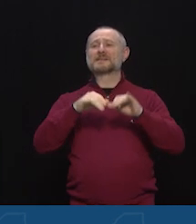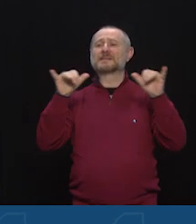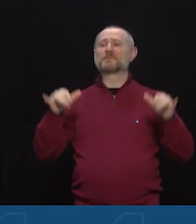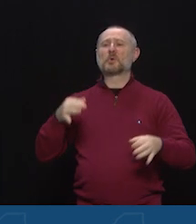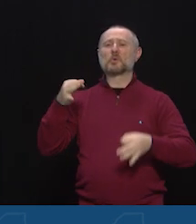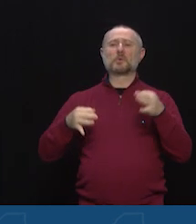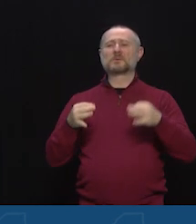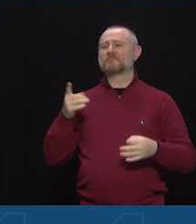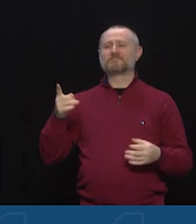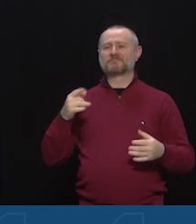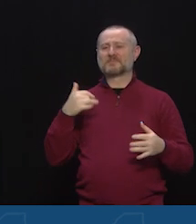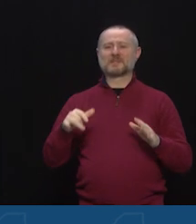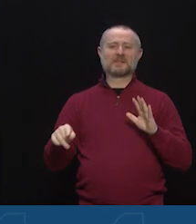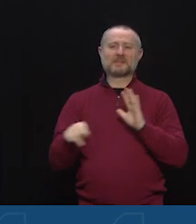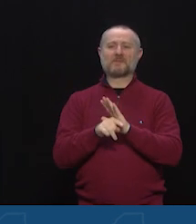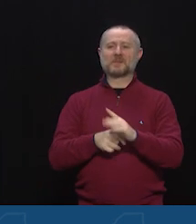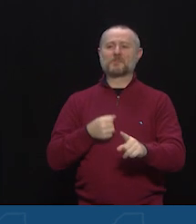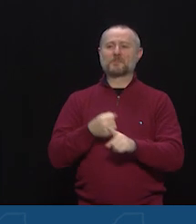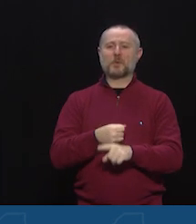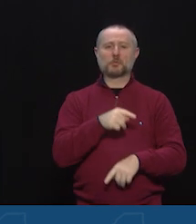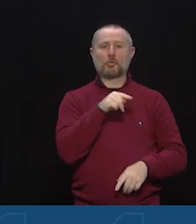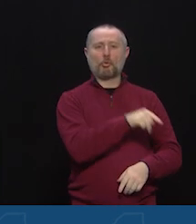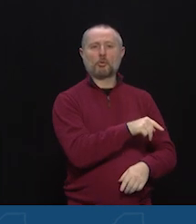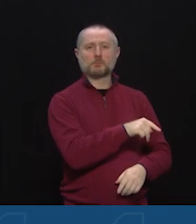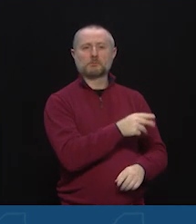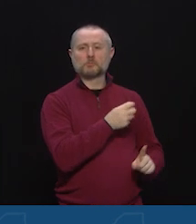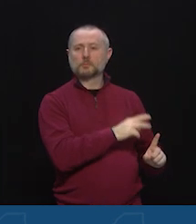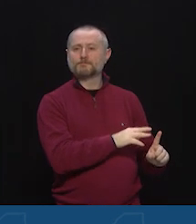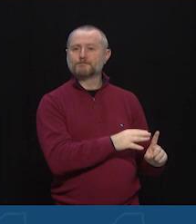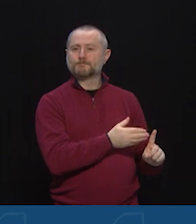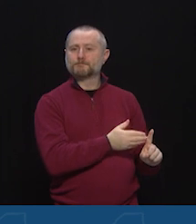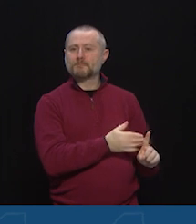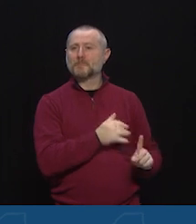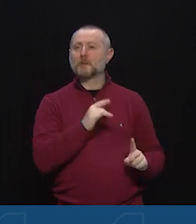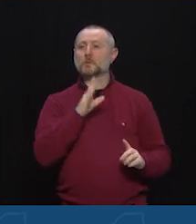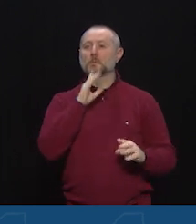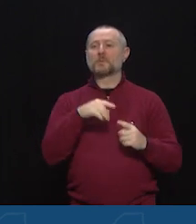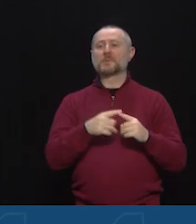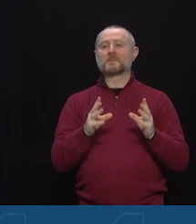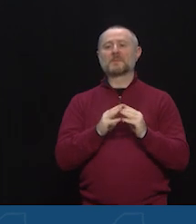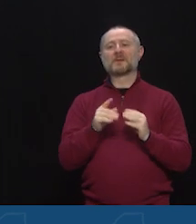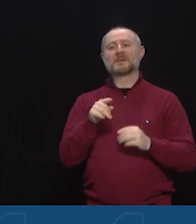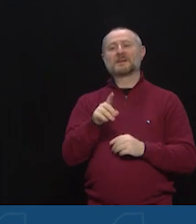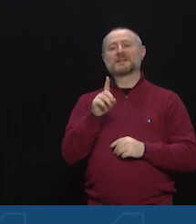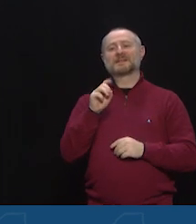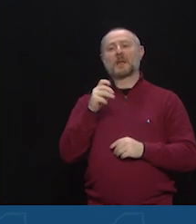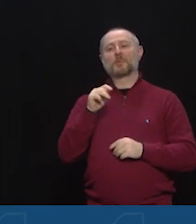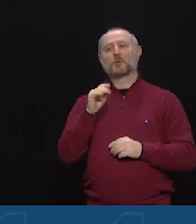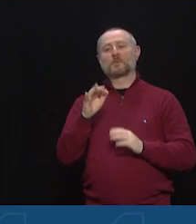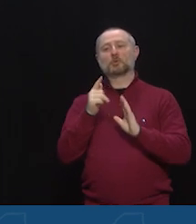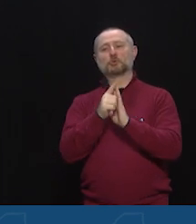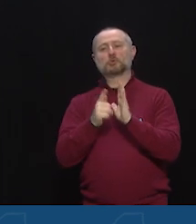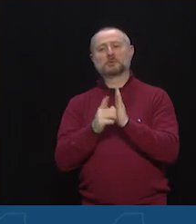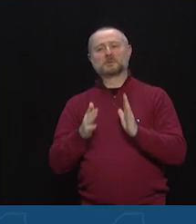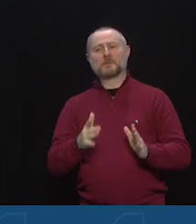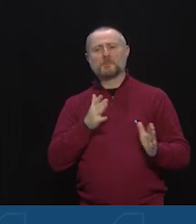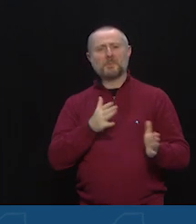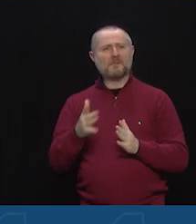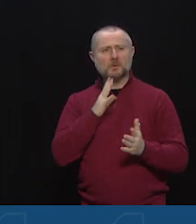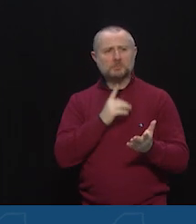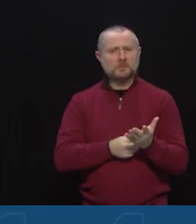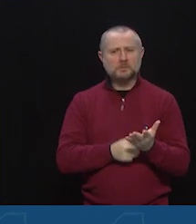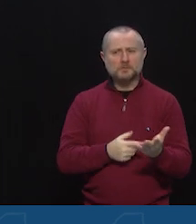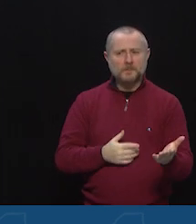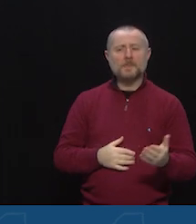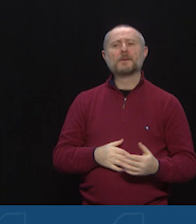to Manhattan DA Bragg when you meet with him? First of all, it's heartbreaking to see the